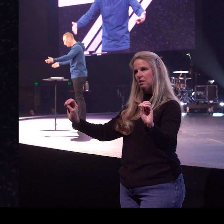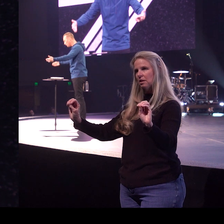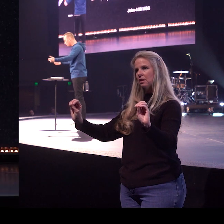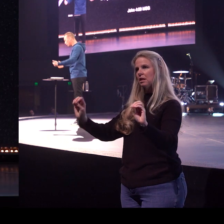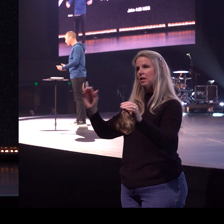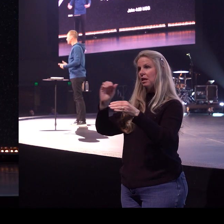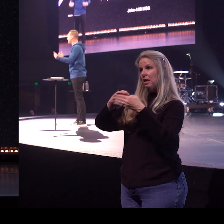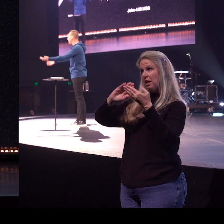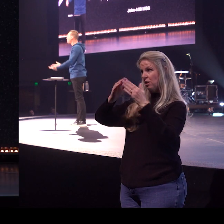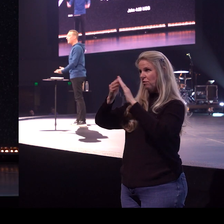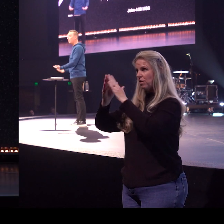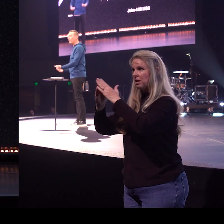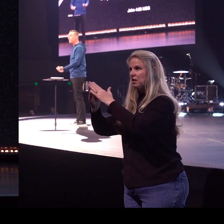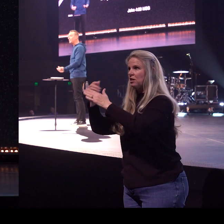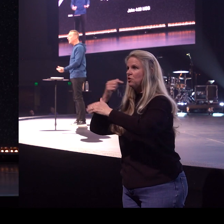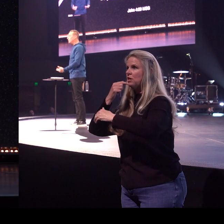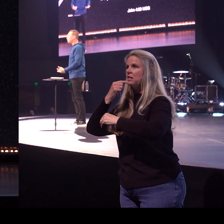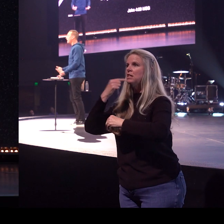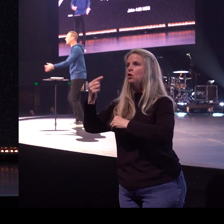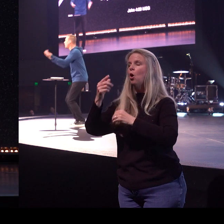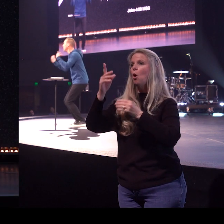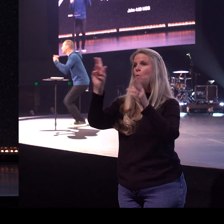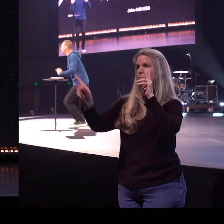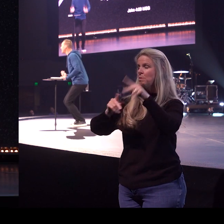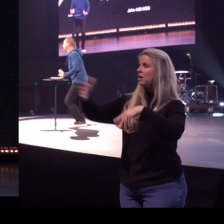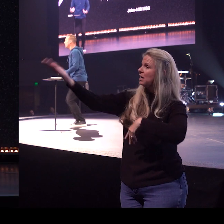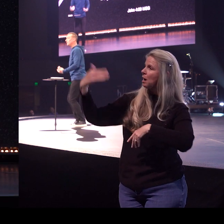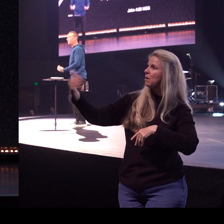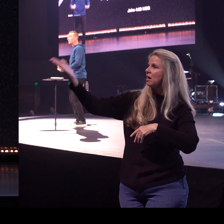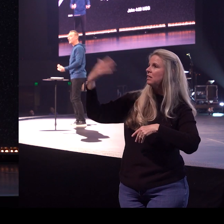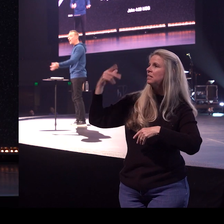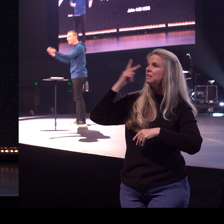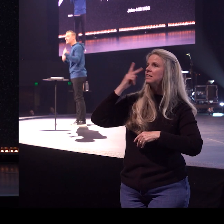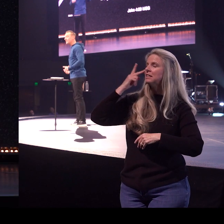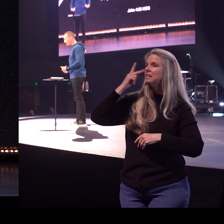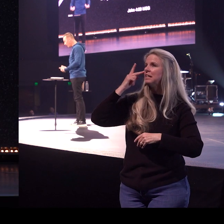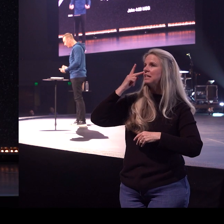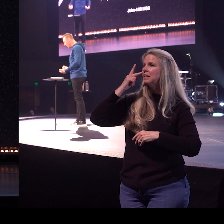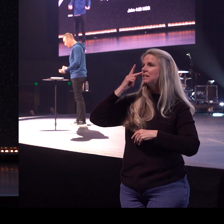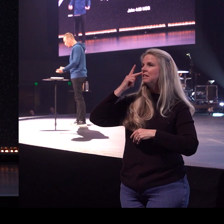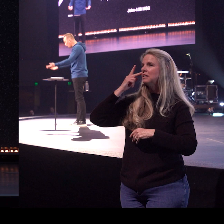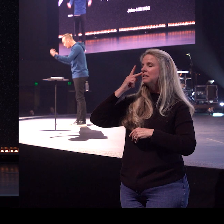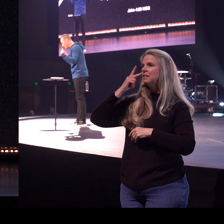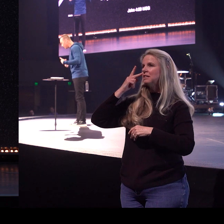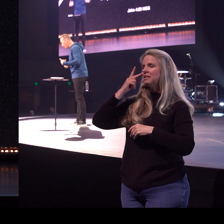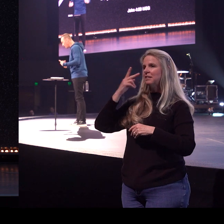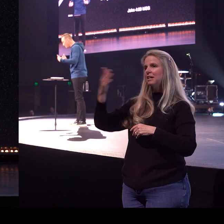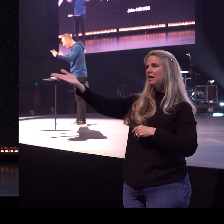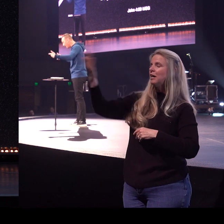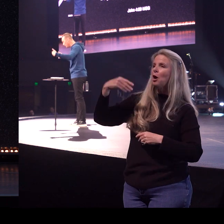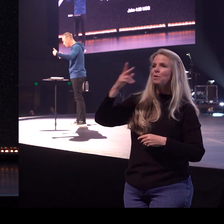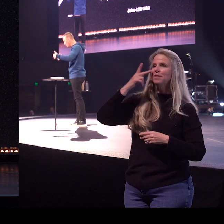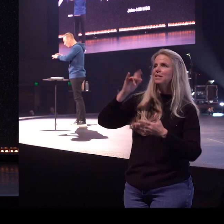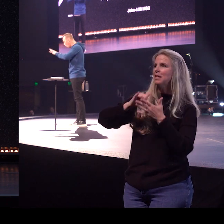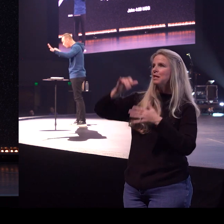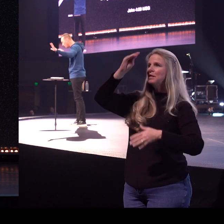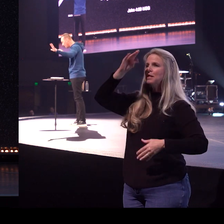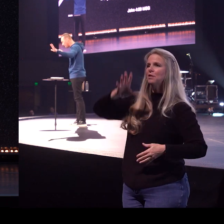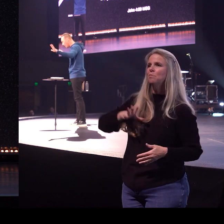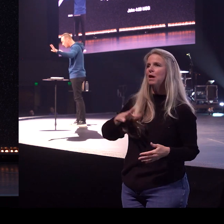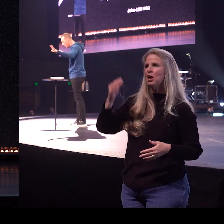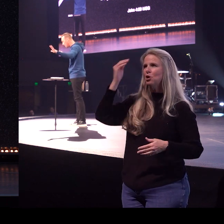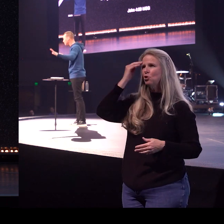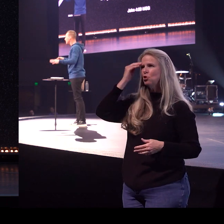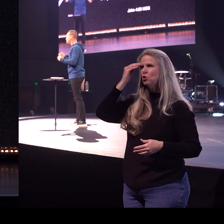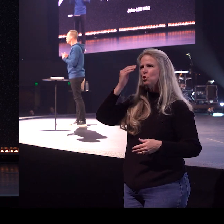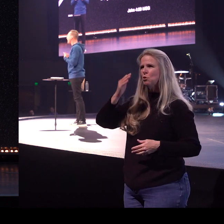in the village, she just began to tell people, you gotta come and see. Come and see. Like, you gotta come and see the man who knew all the things